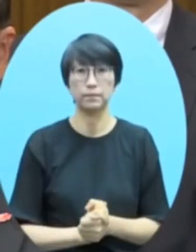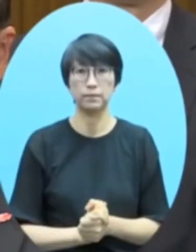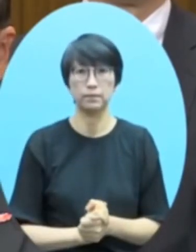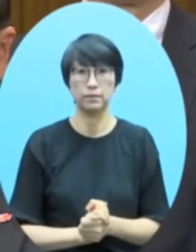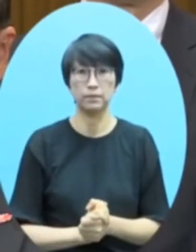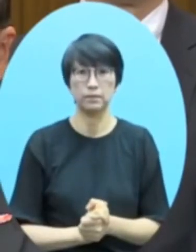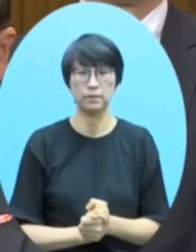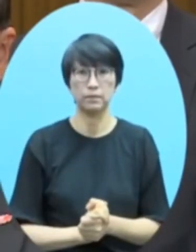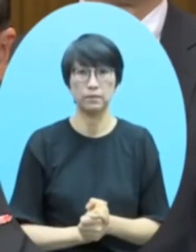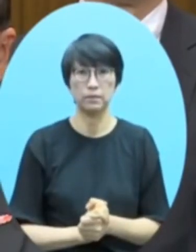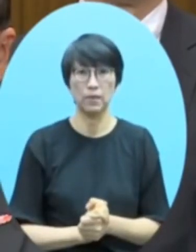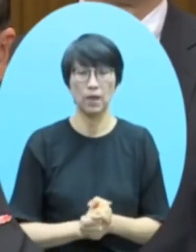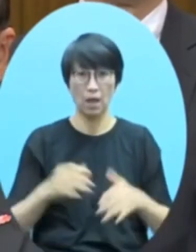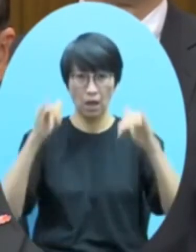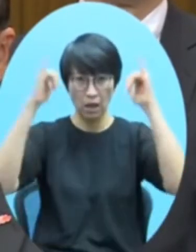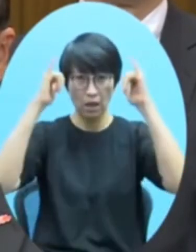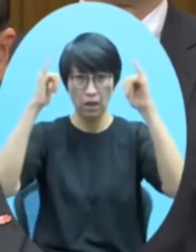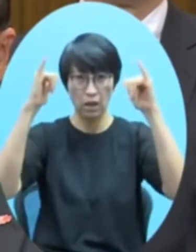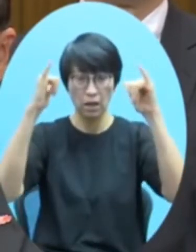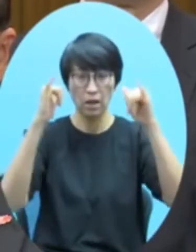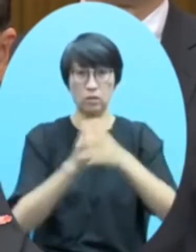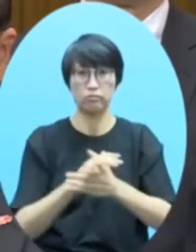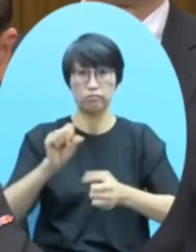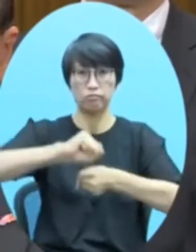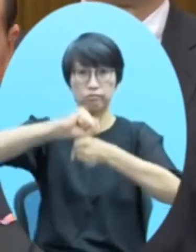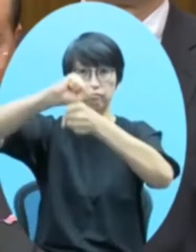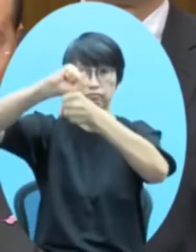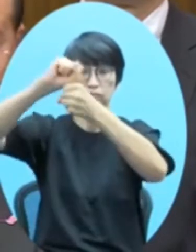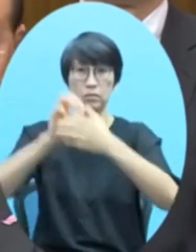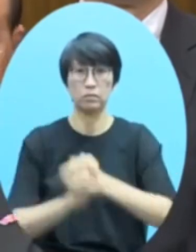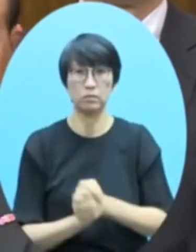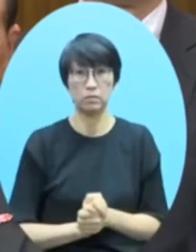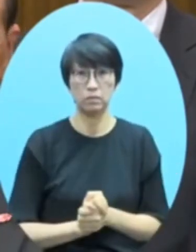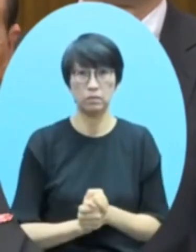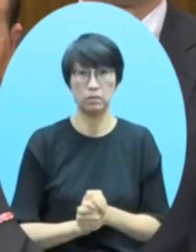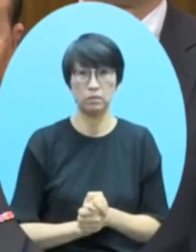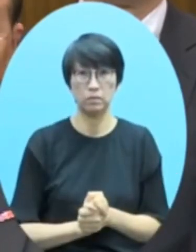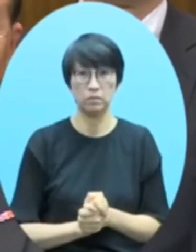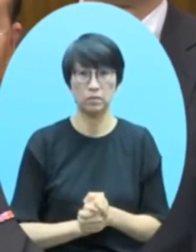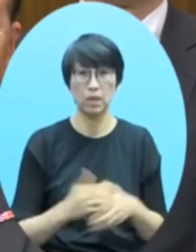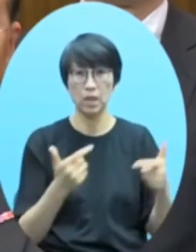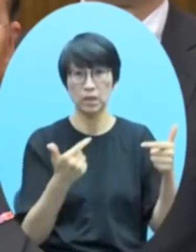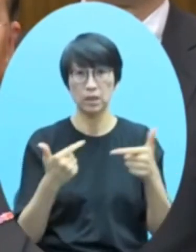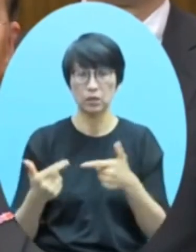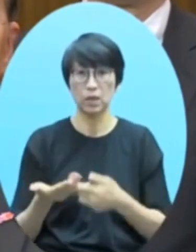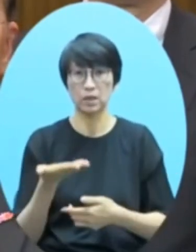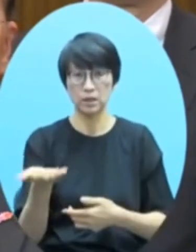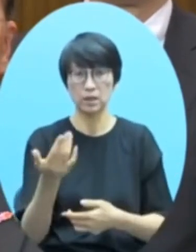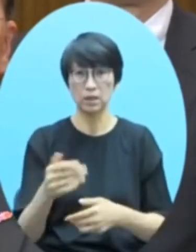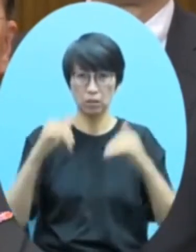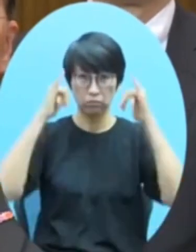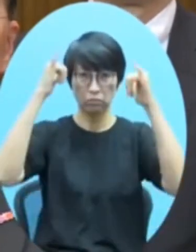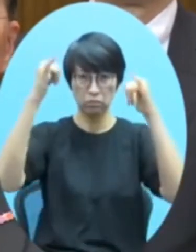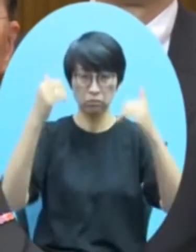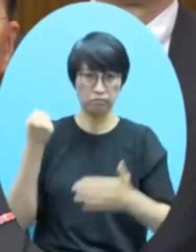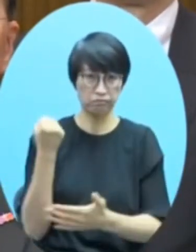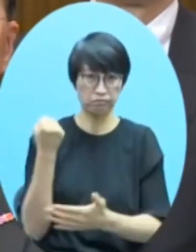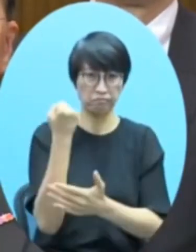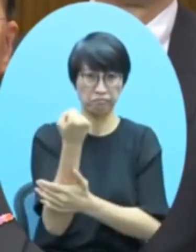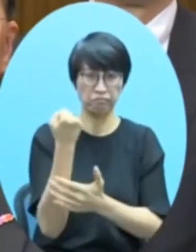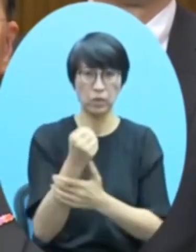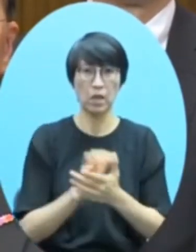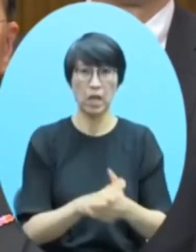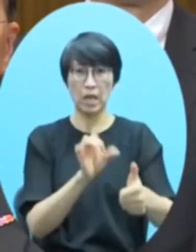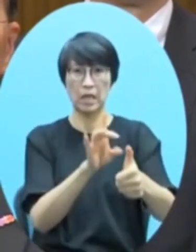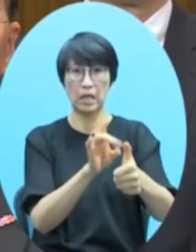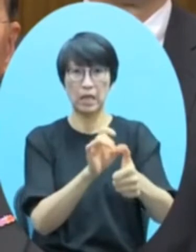and escalated violence. But we continue to allow these violent protesters to make use